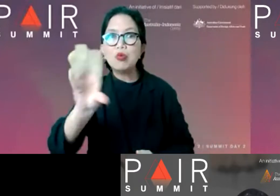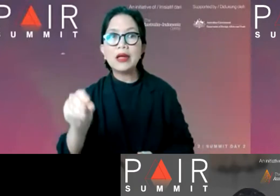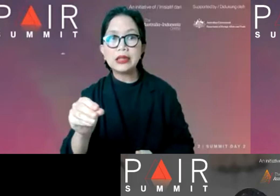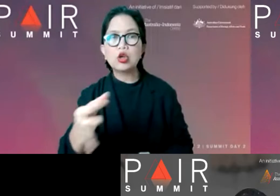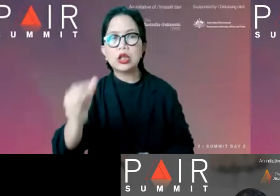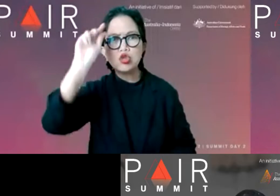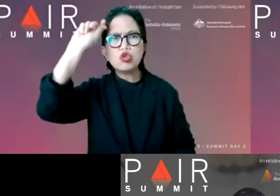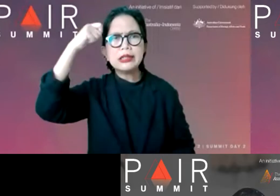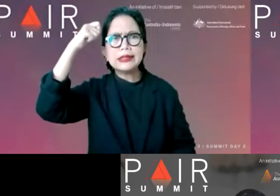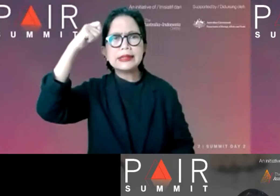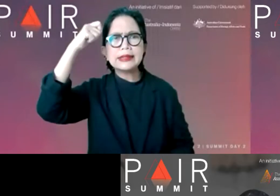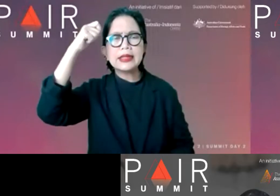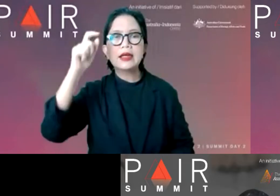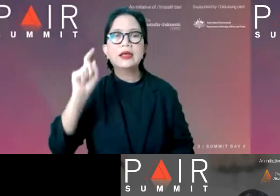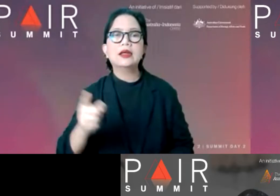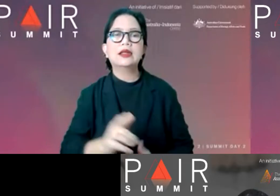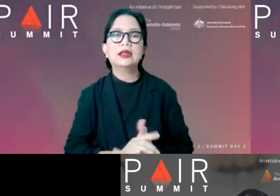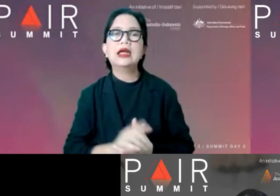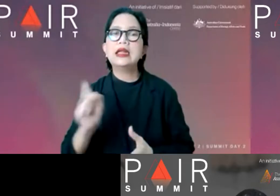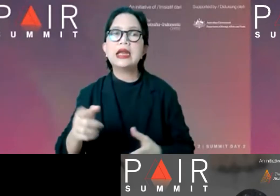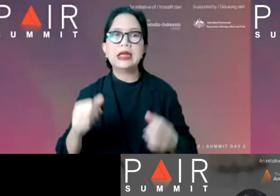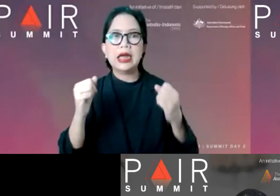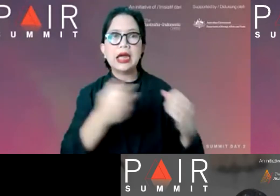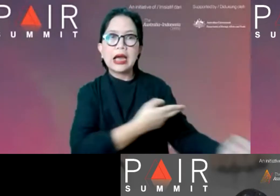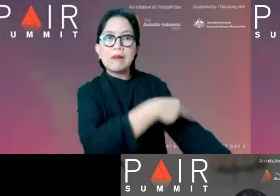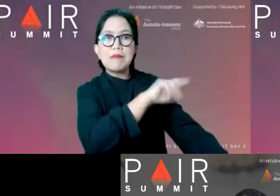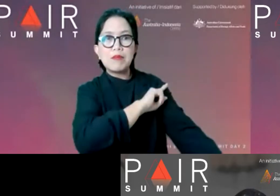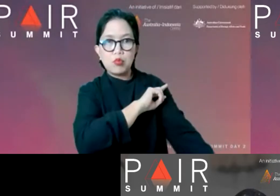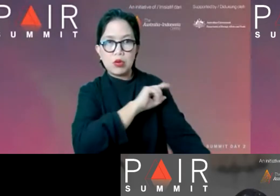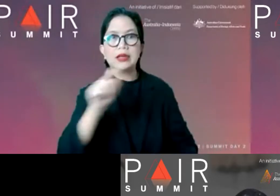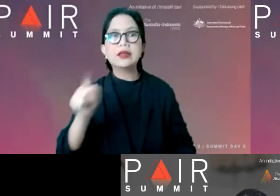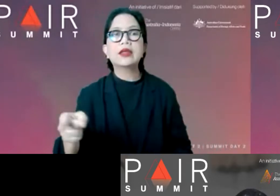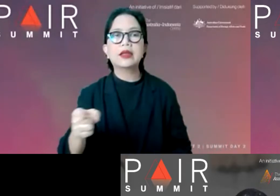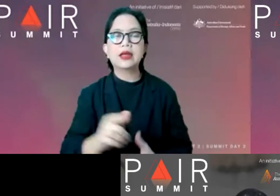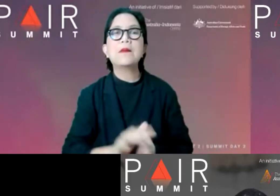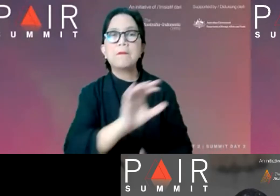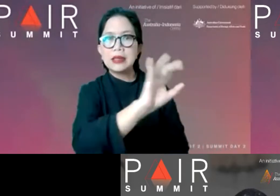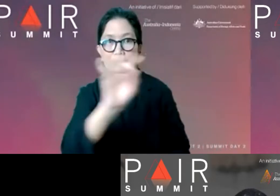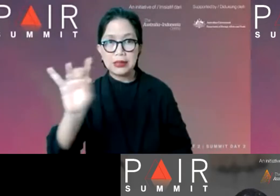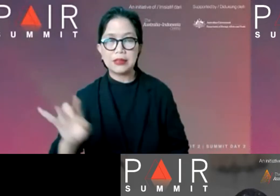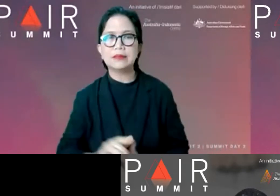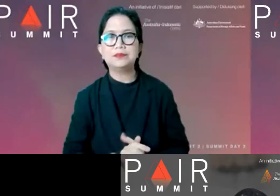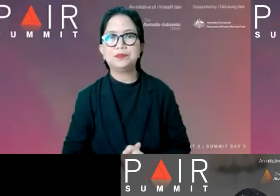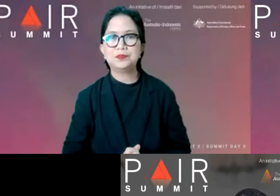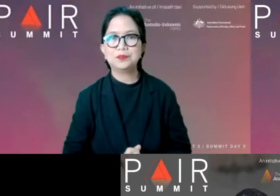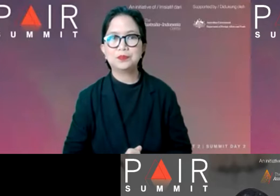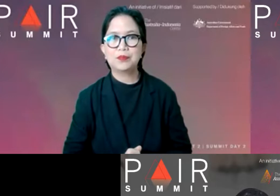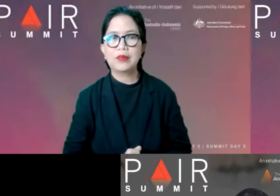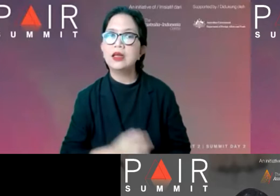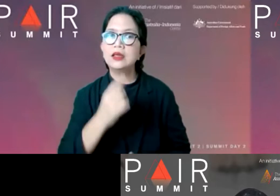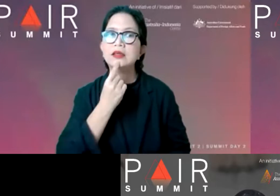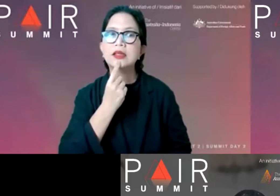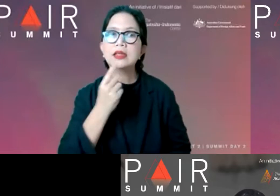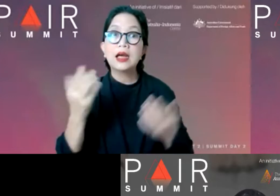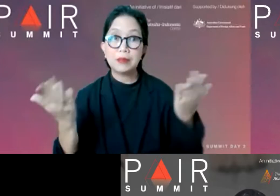So still a huge variety, I'd say, Helen, in looking at how to